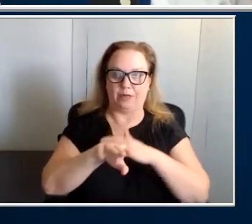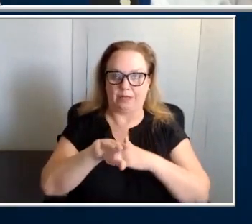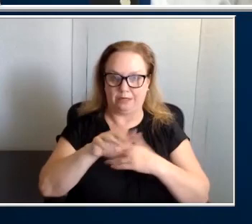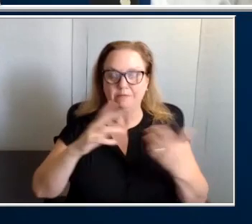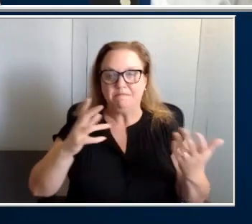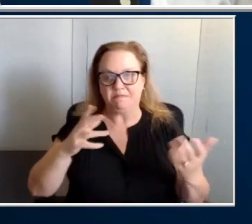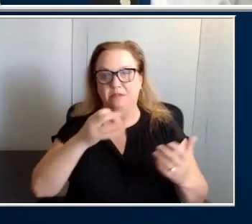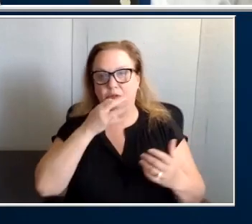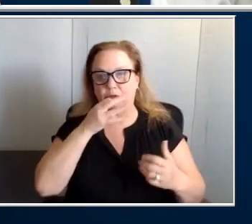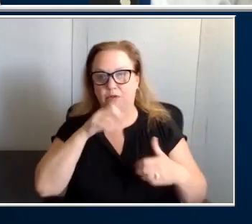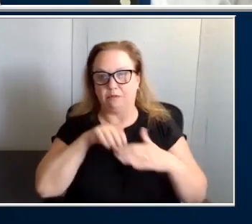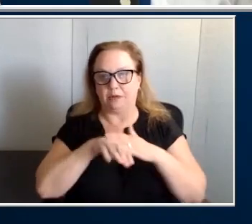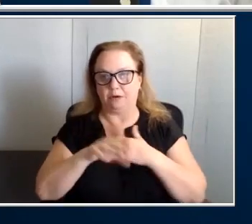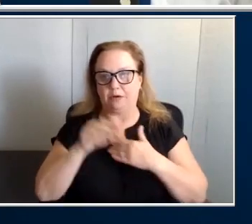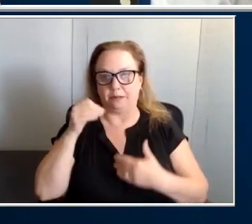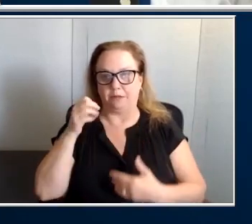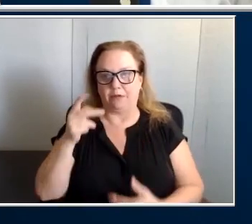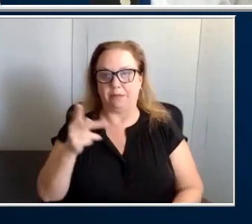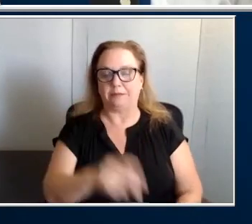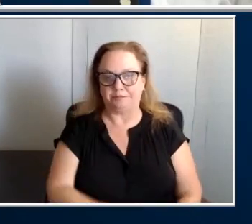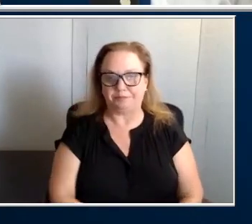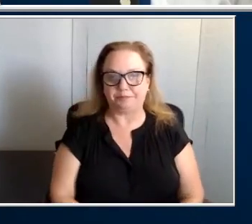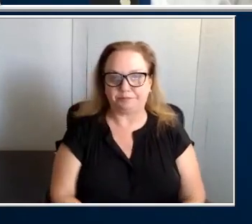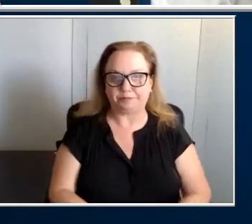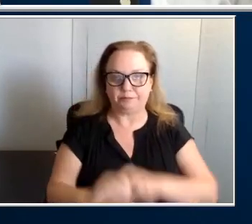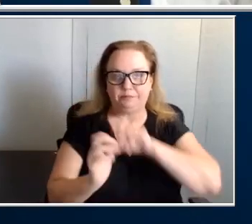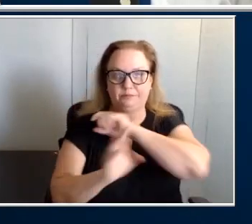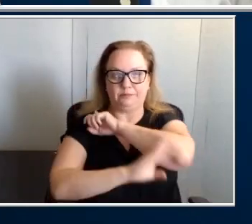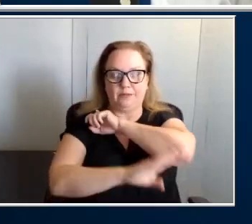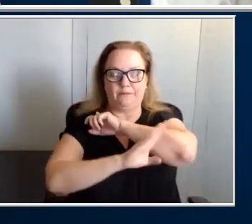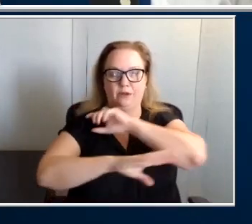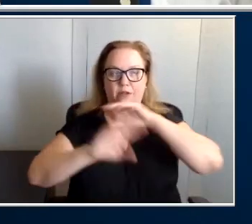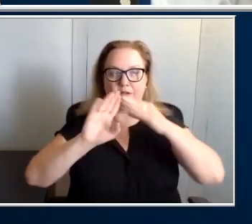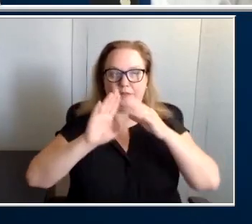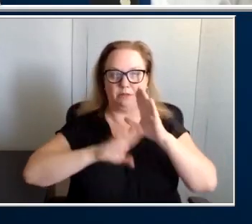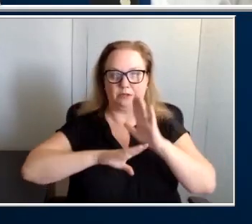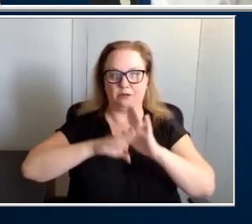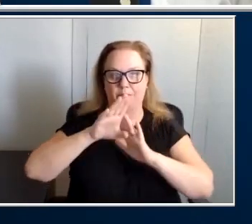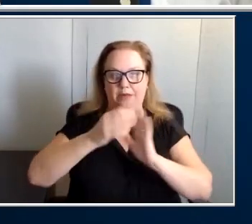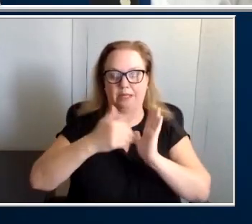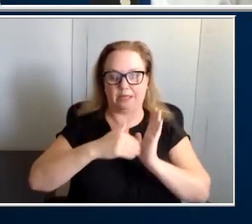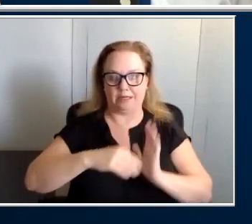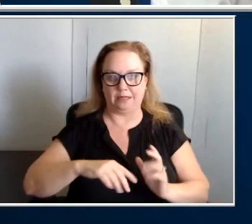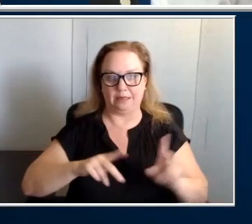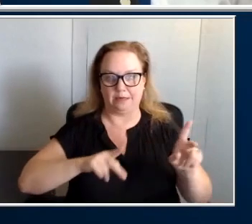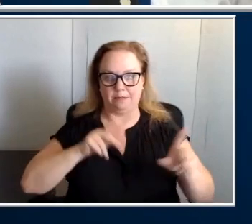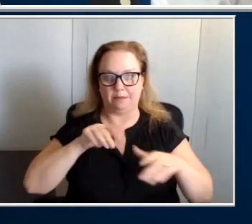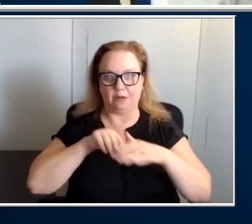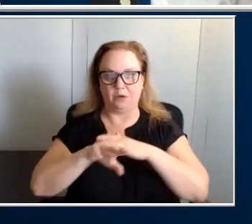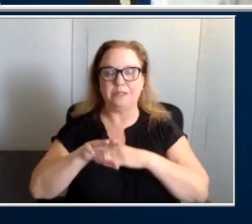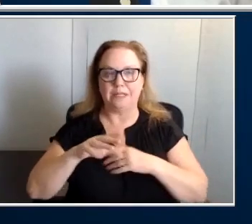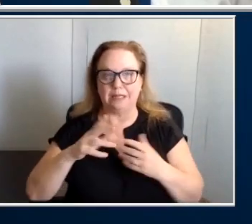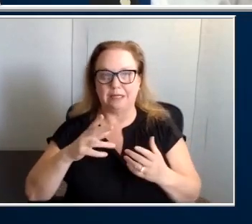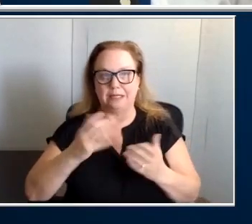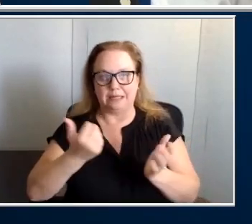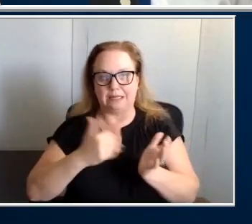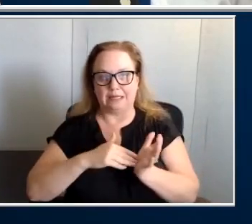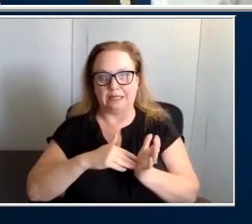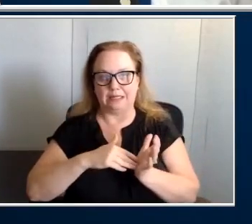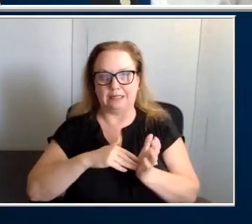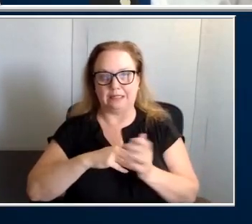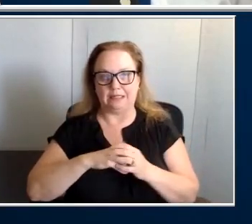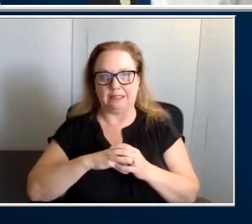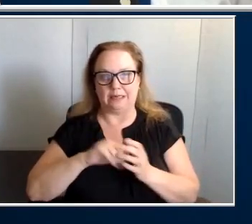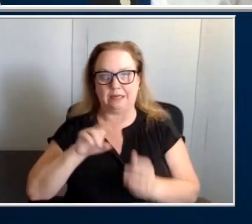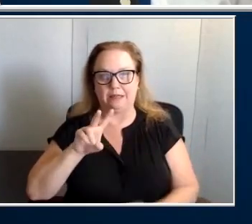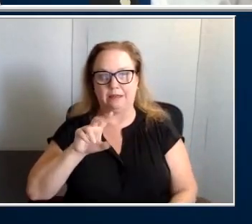we will be moving back into it. Yeah, come fall, I think those numbers will kind of perk back up again. People go indoors, and the new variant will be out